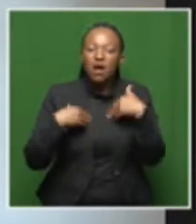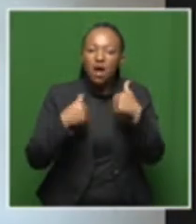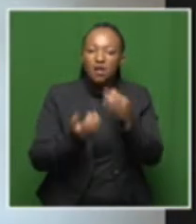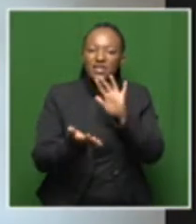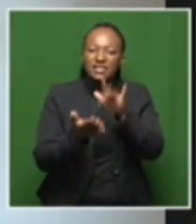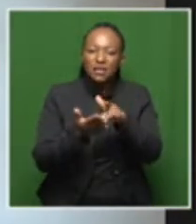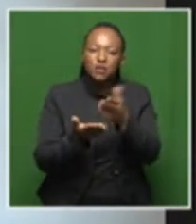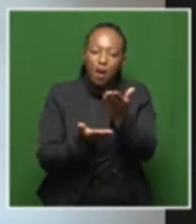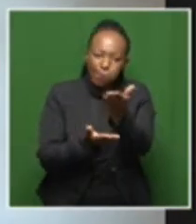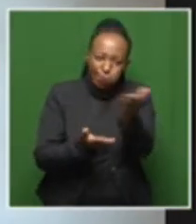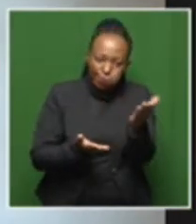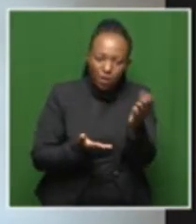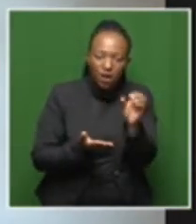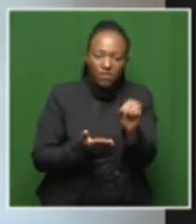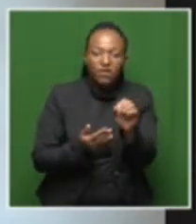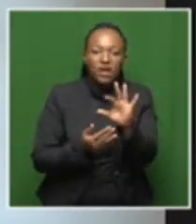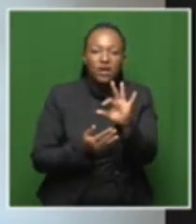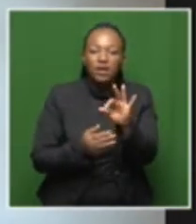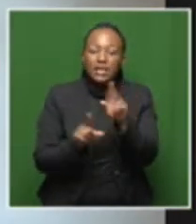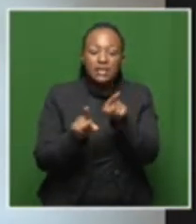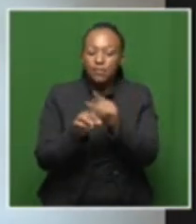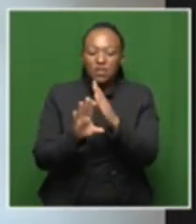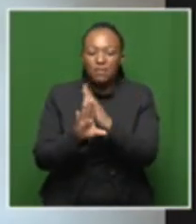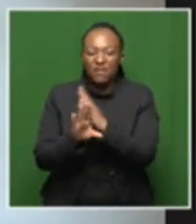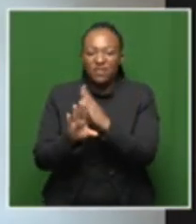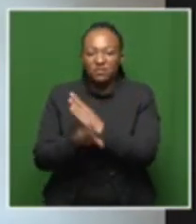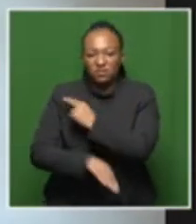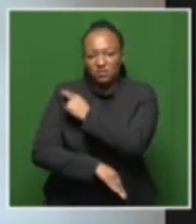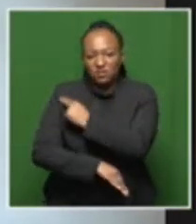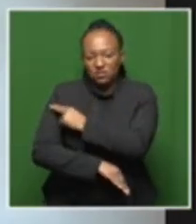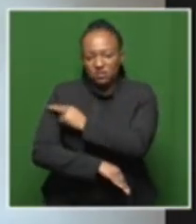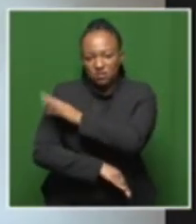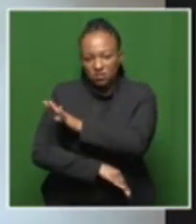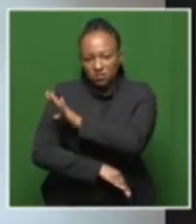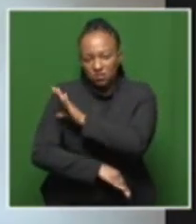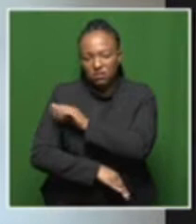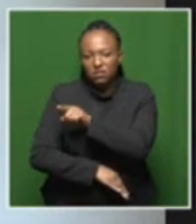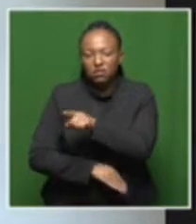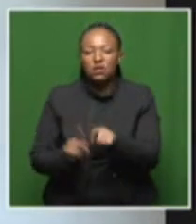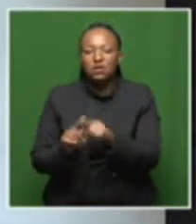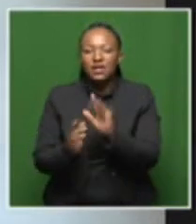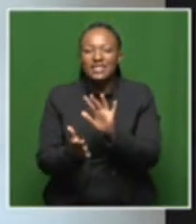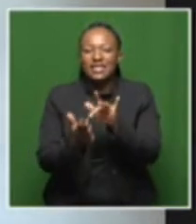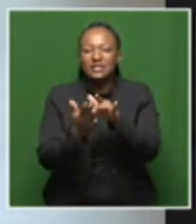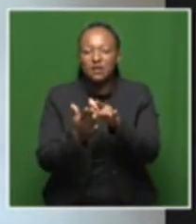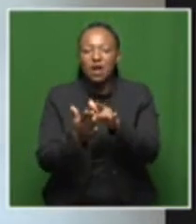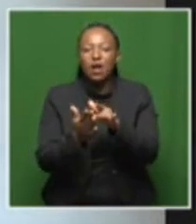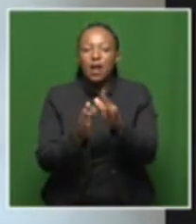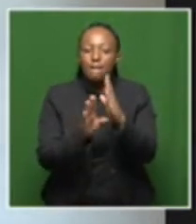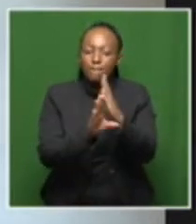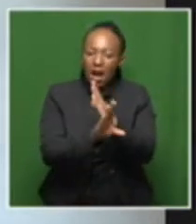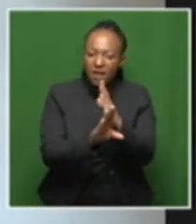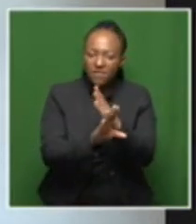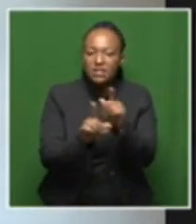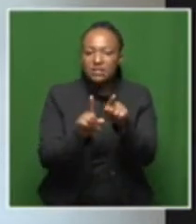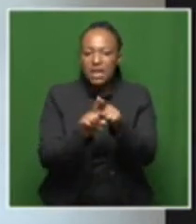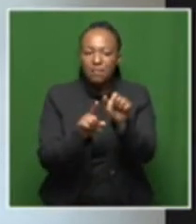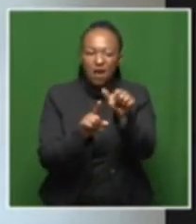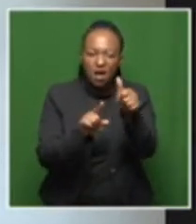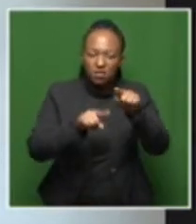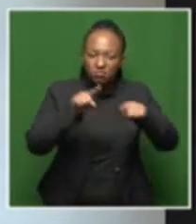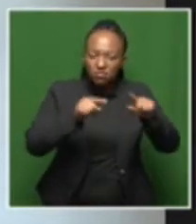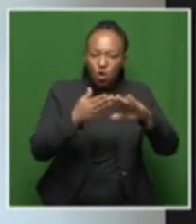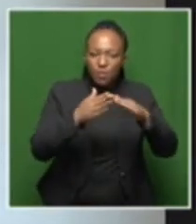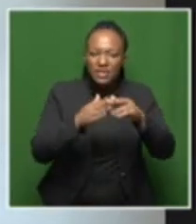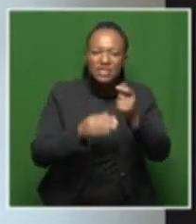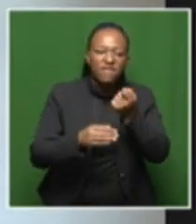Every day, and in the private sector, there's also vaccine that's in their central wholesale in the private hospitals and through the various